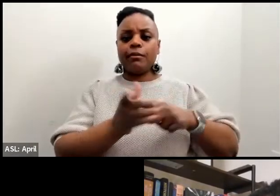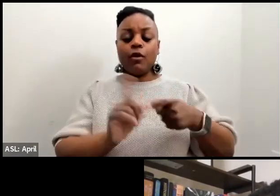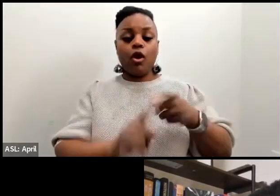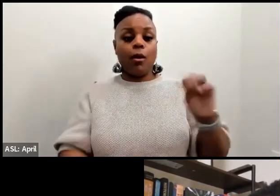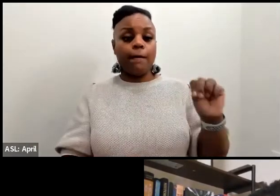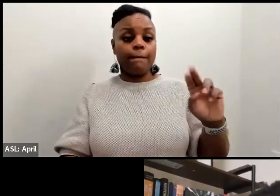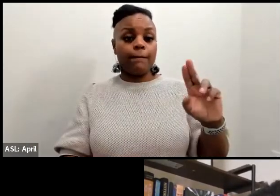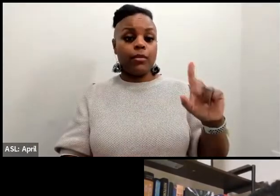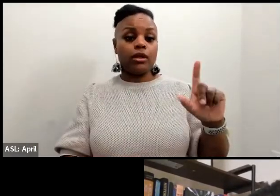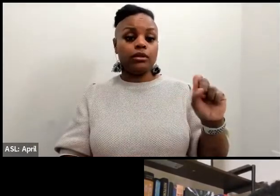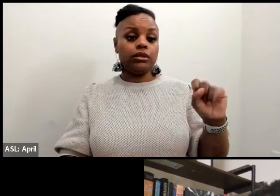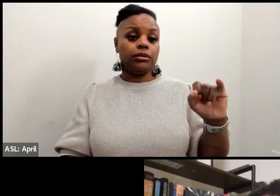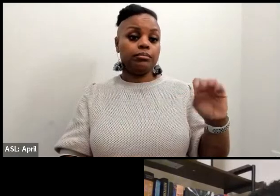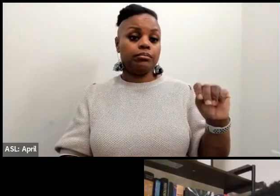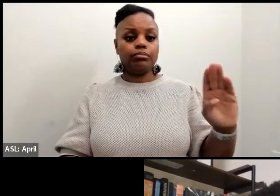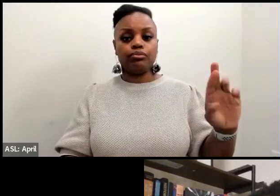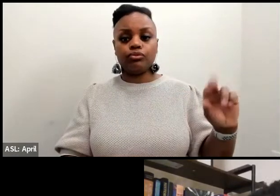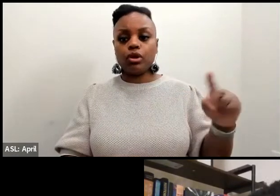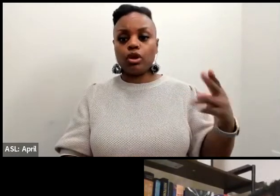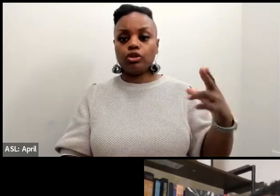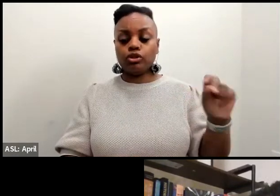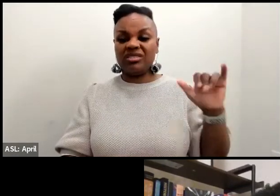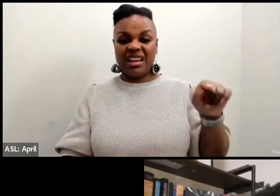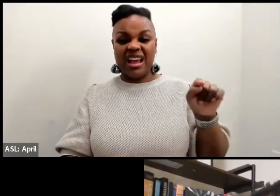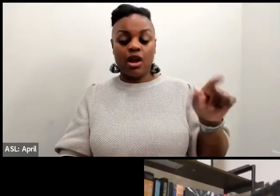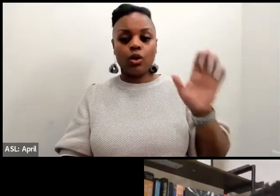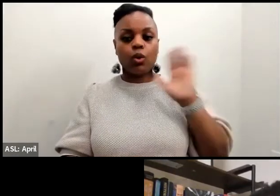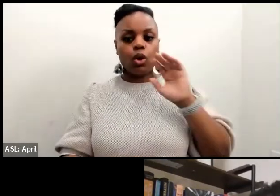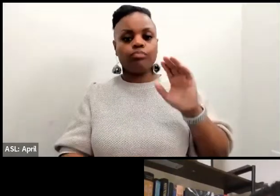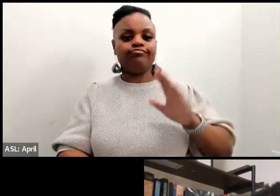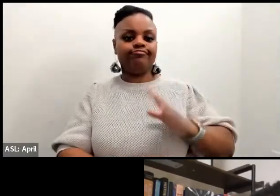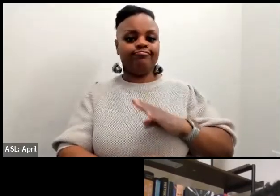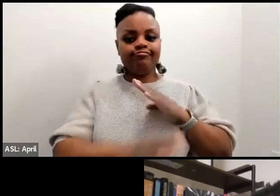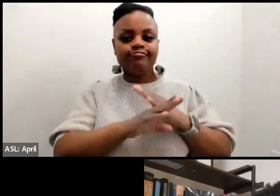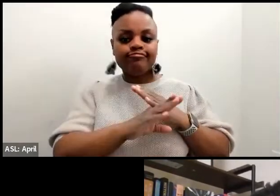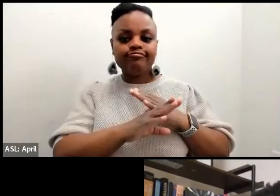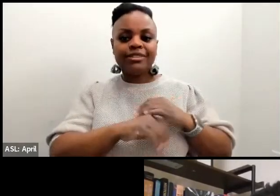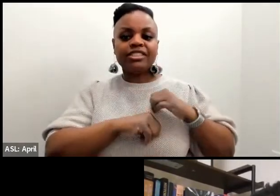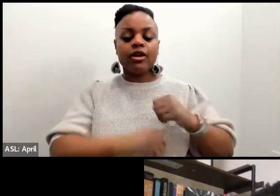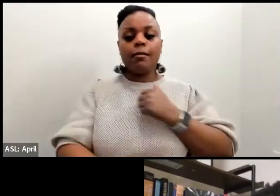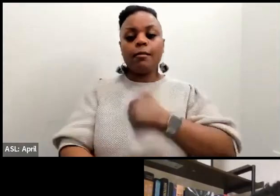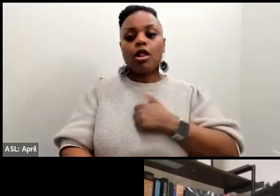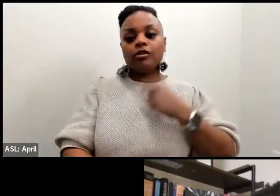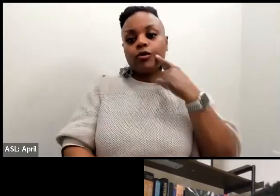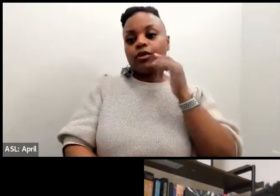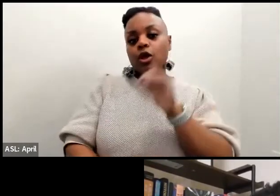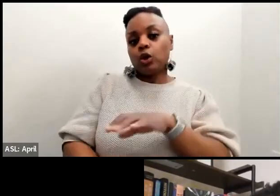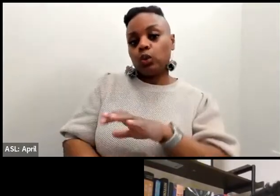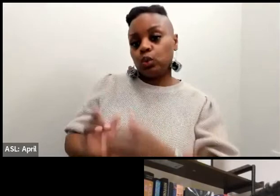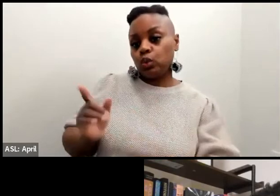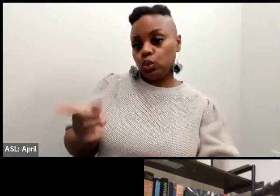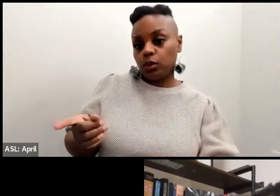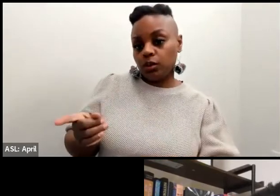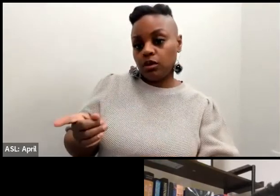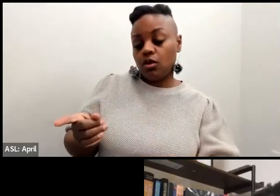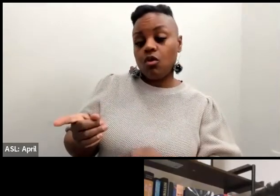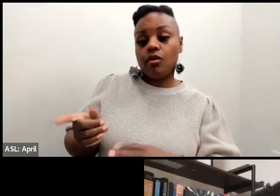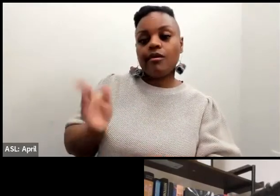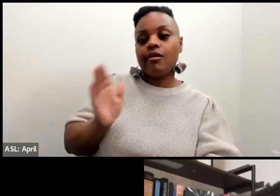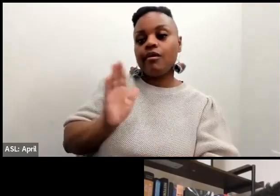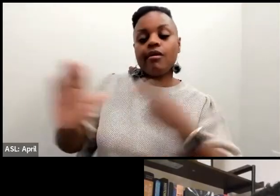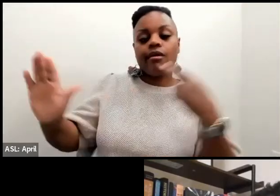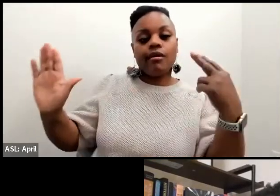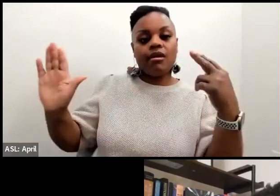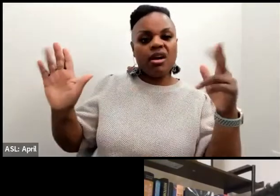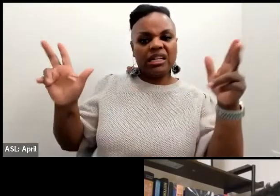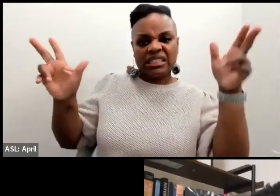and apologizing for this group or demonizing them and sort of painting them as the parent of Al-Qaeda and